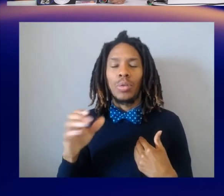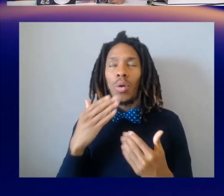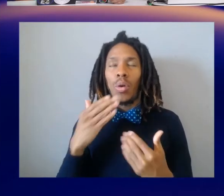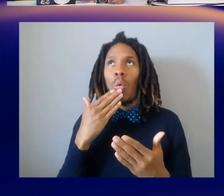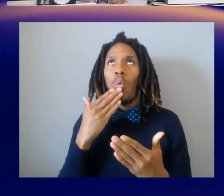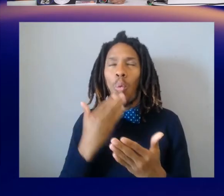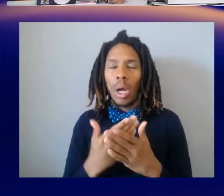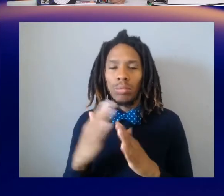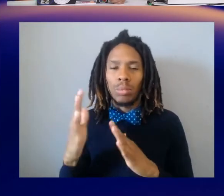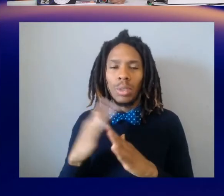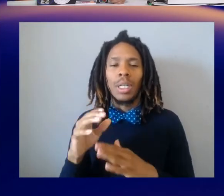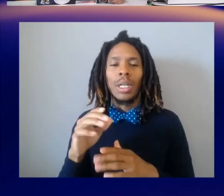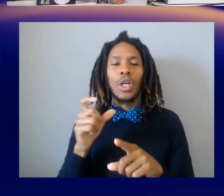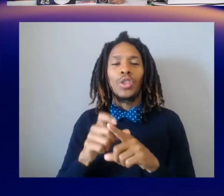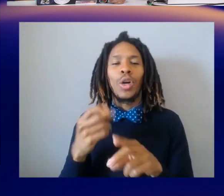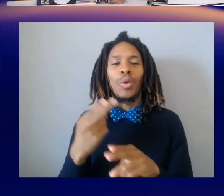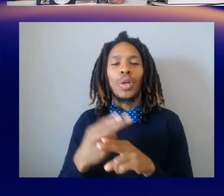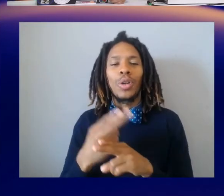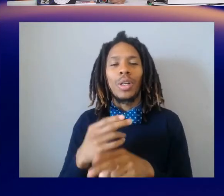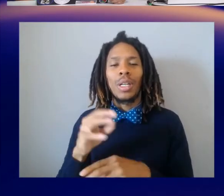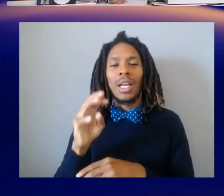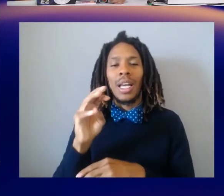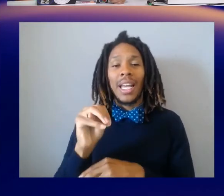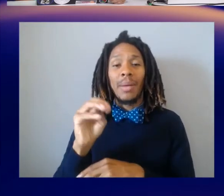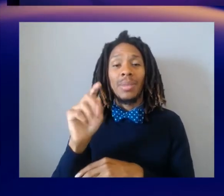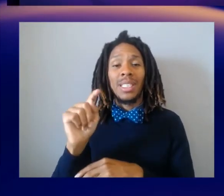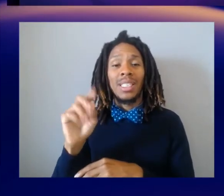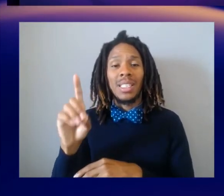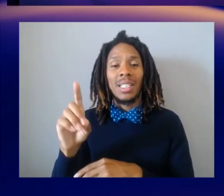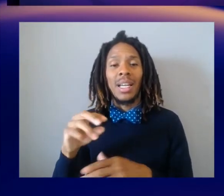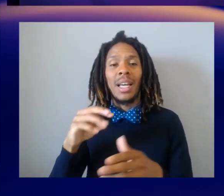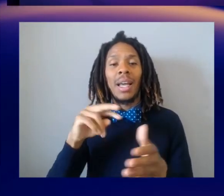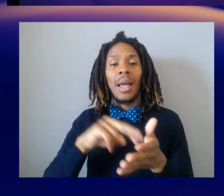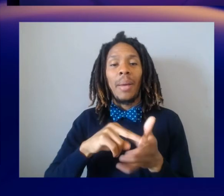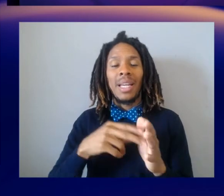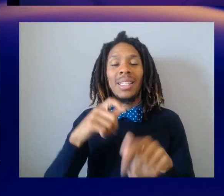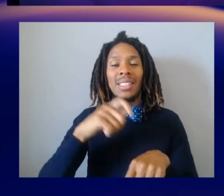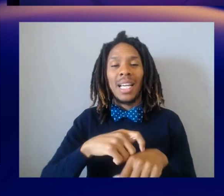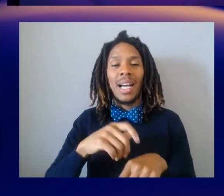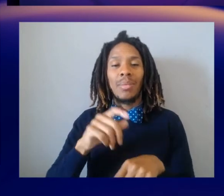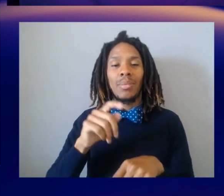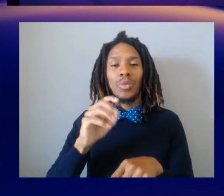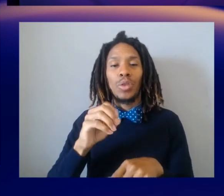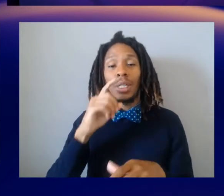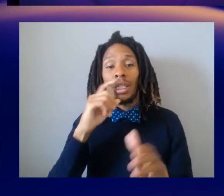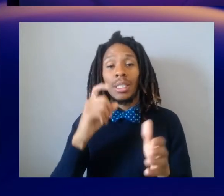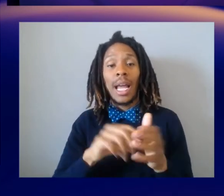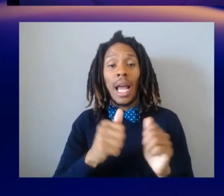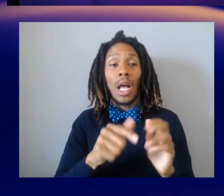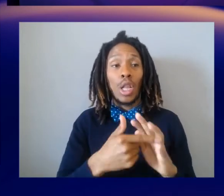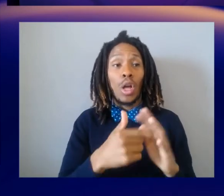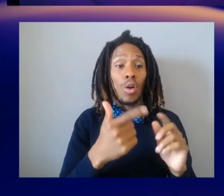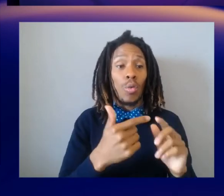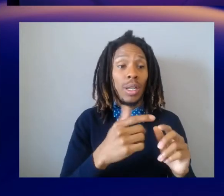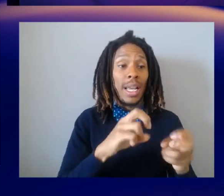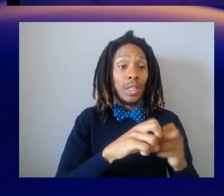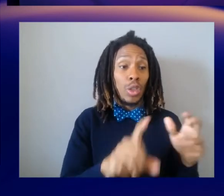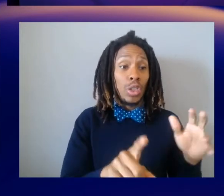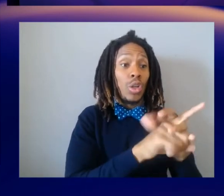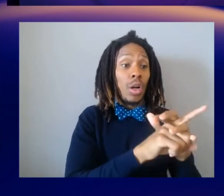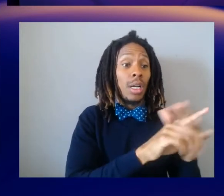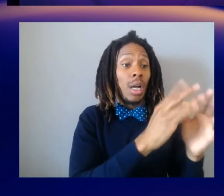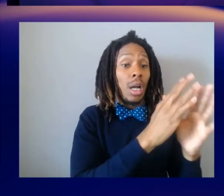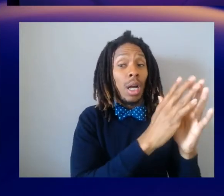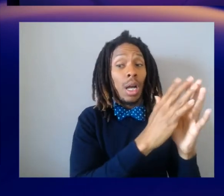There's a term we use in observability called MTTD, or mean time to detect. How long from when an issue starts to when do we finally actually detect it? Something